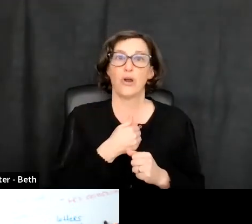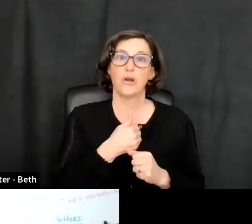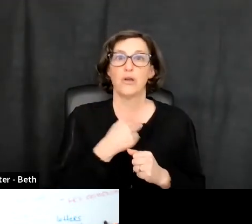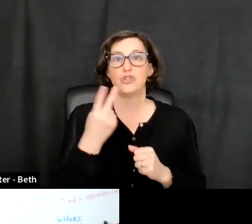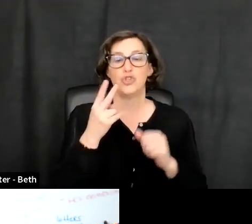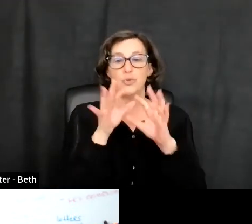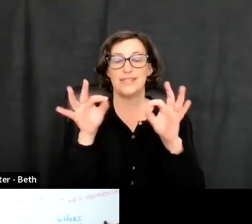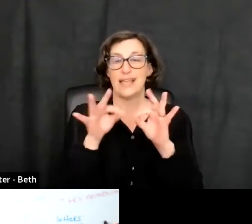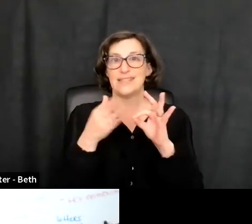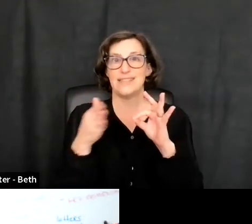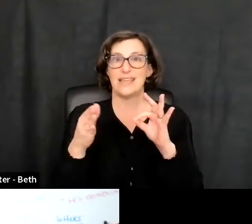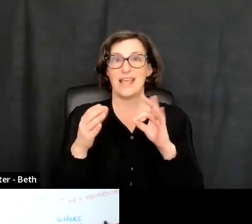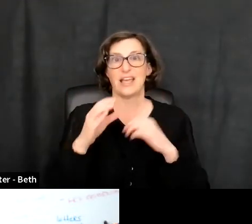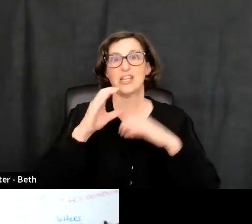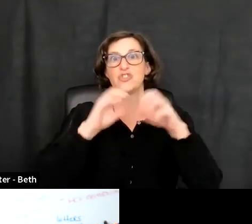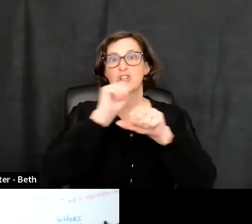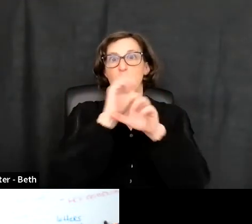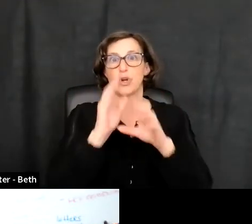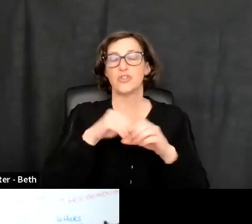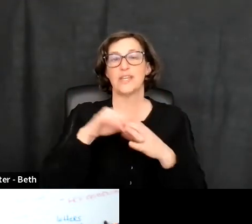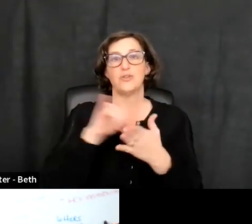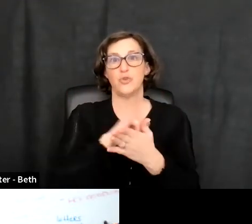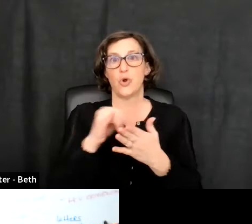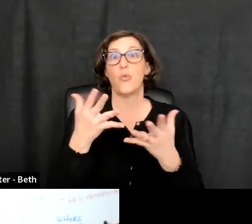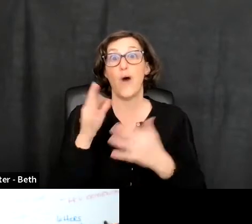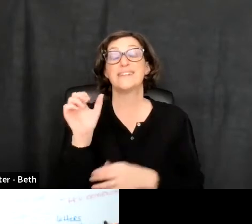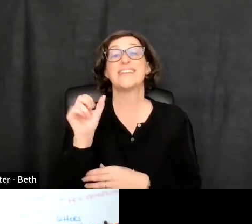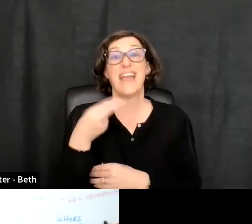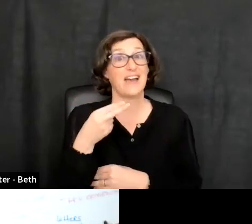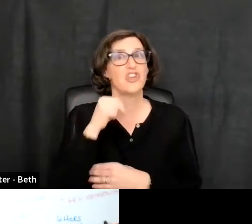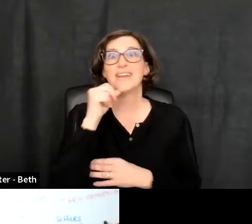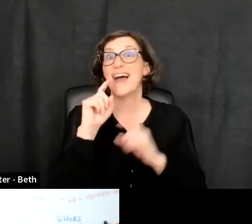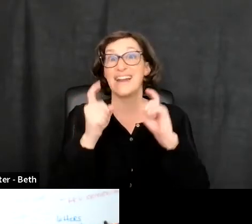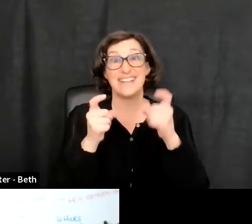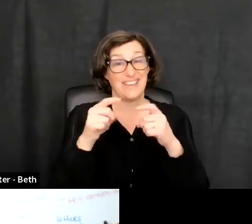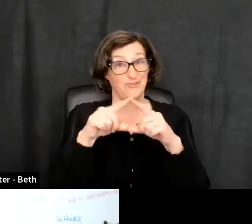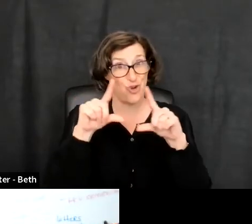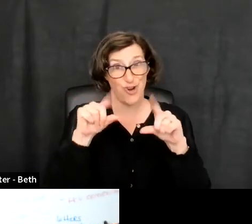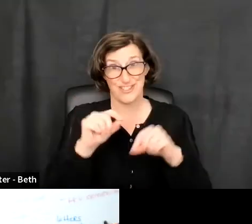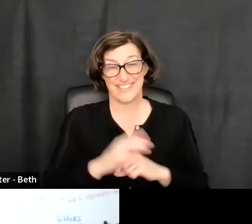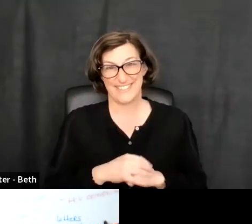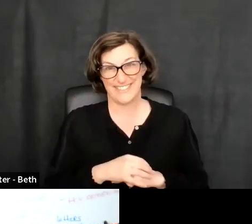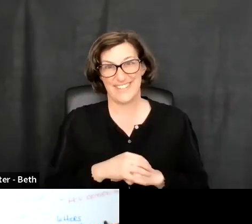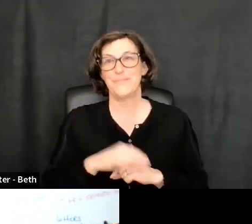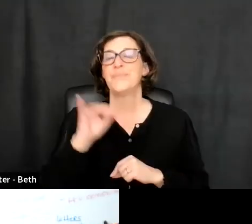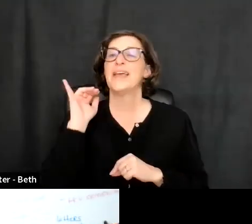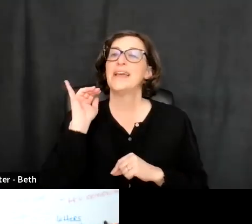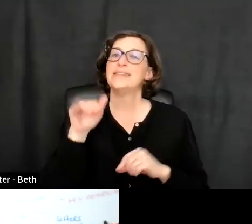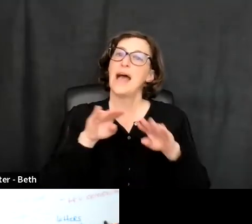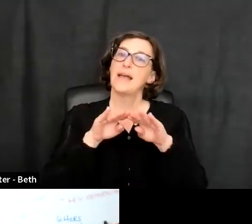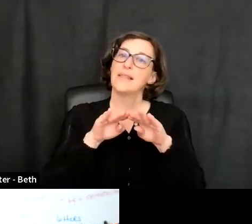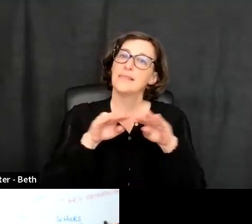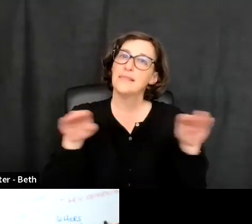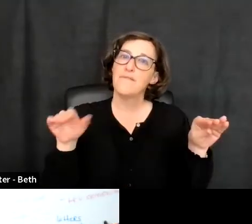that construction workers in New York want cash, not gift cards. But it's that level